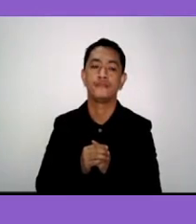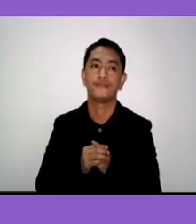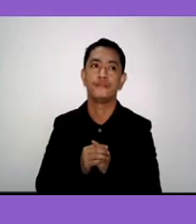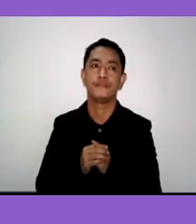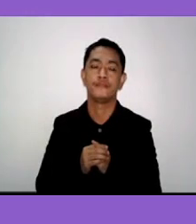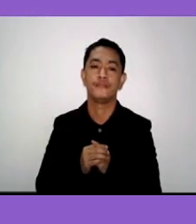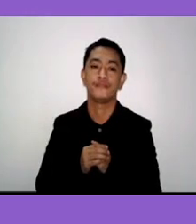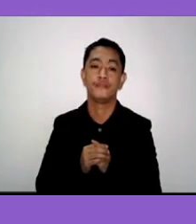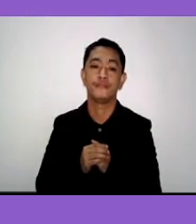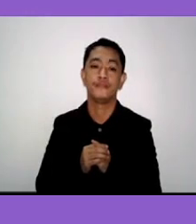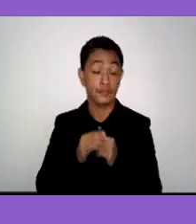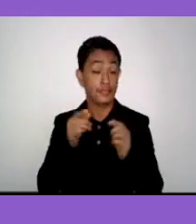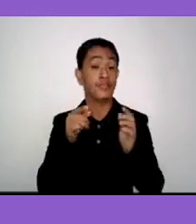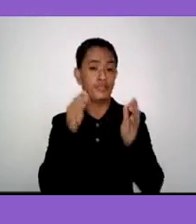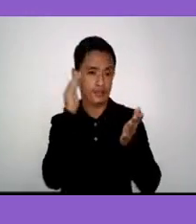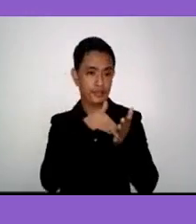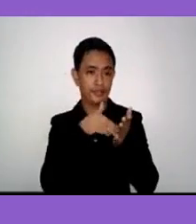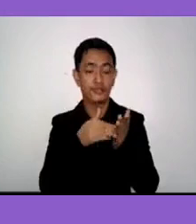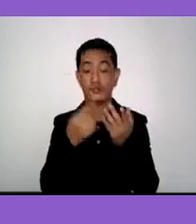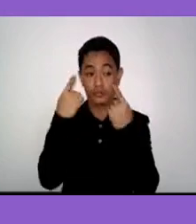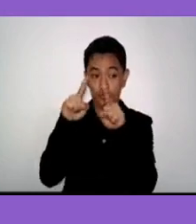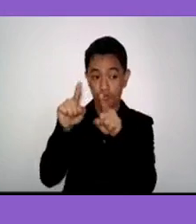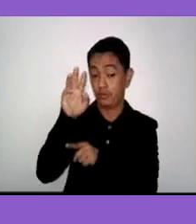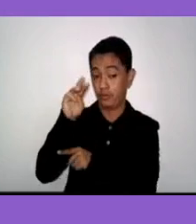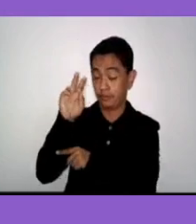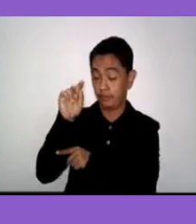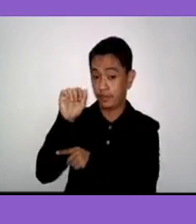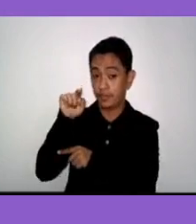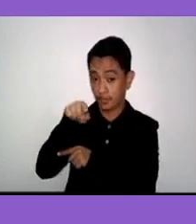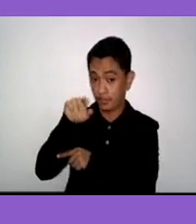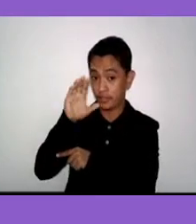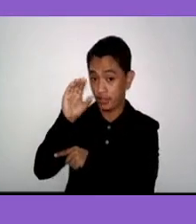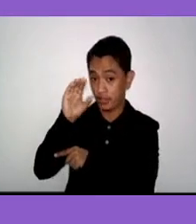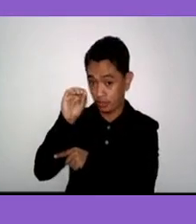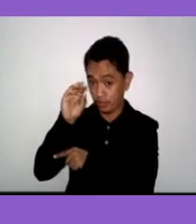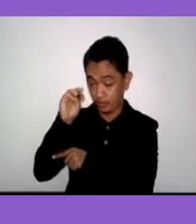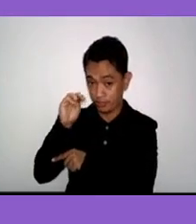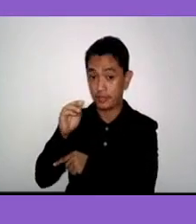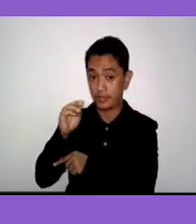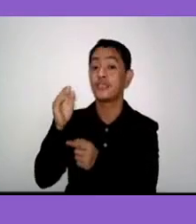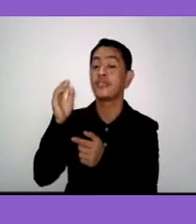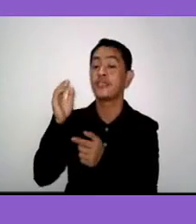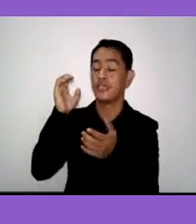Once again, go to menti.com and enter the code